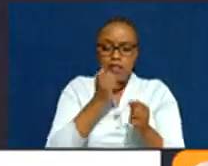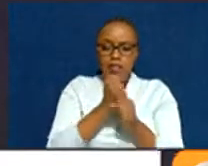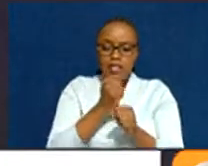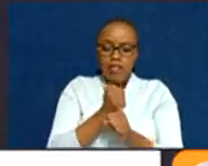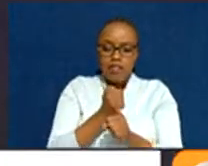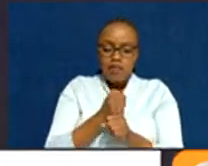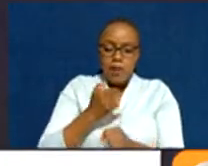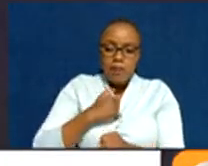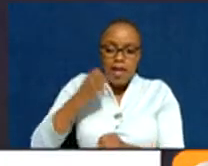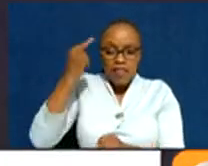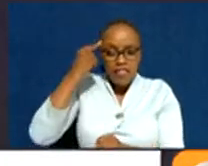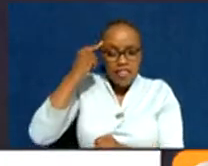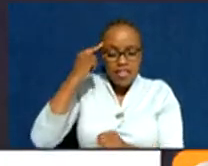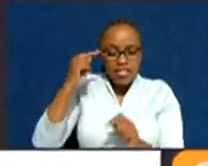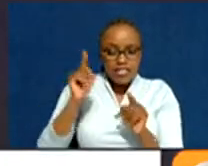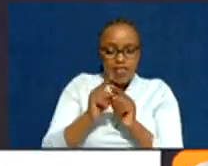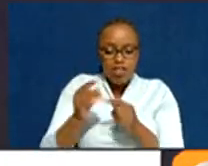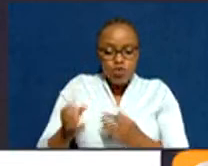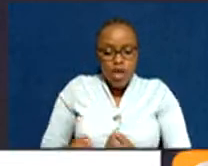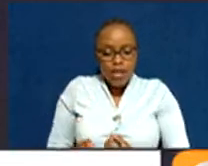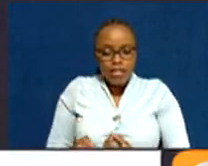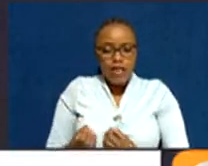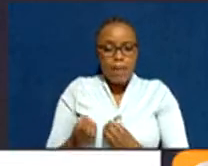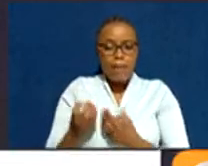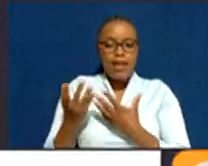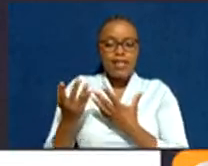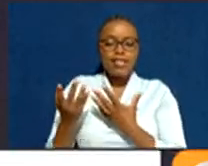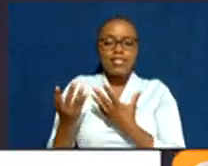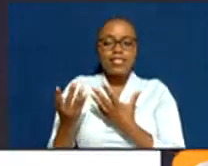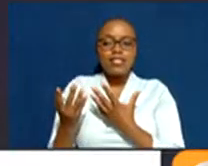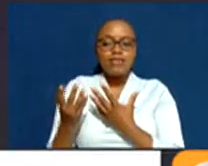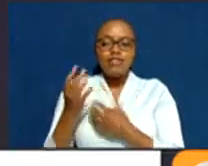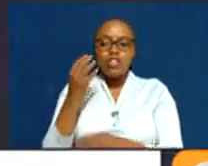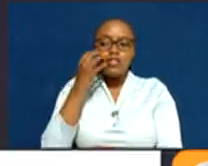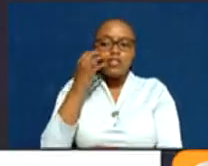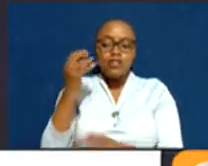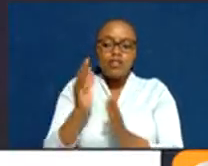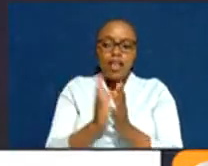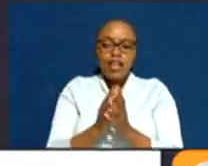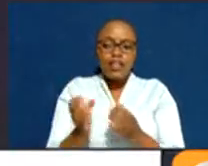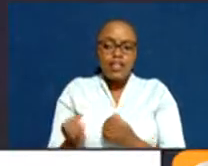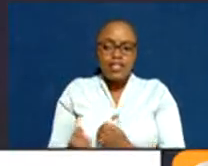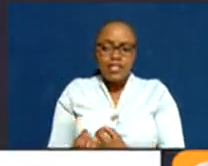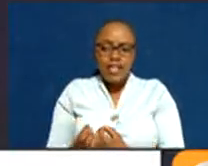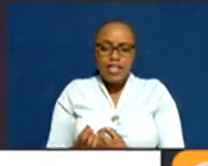it's very important that you express sorrow and you express,